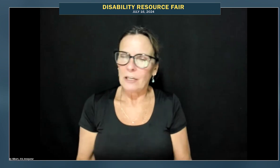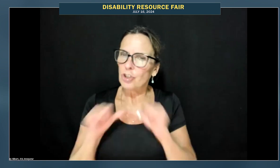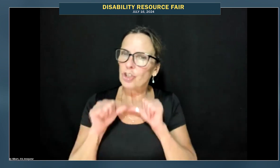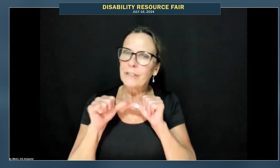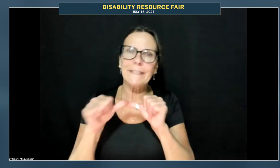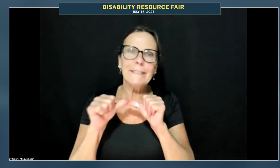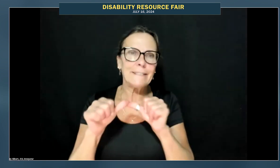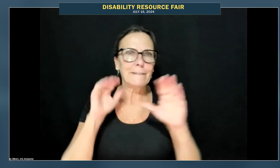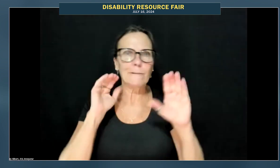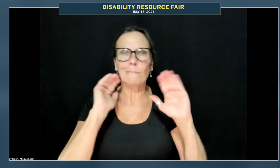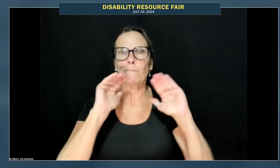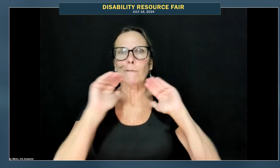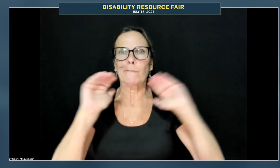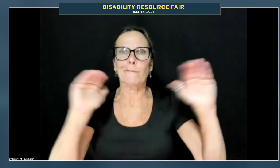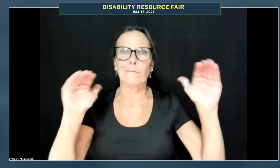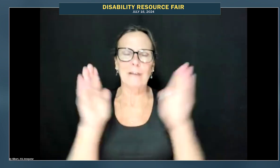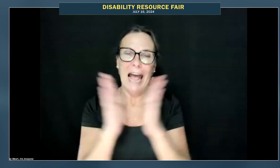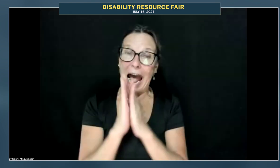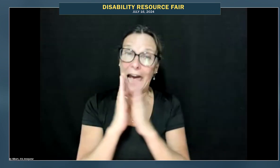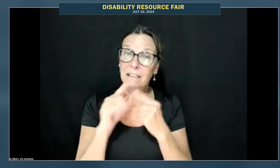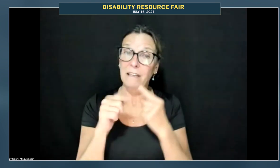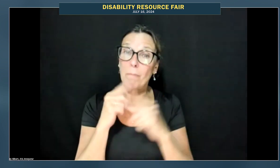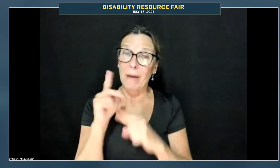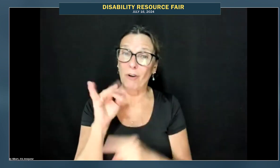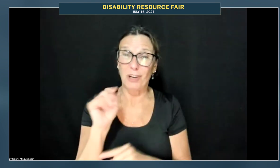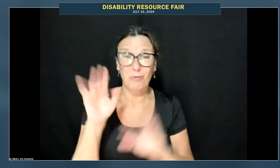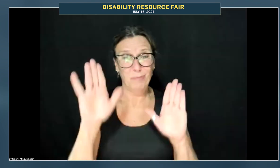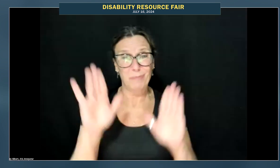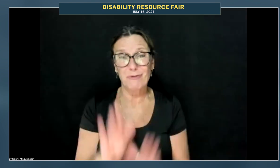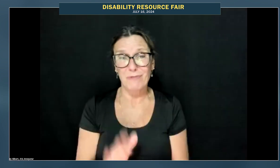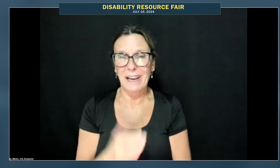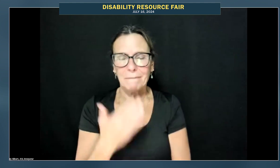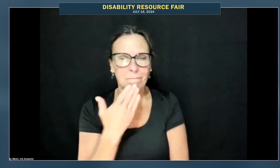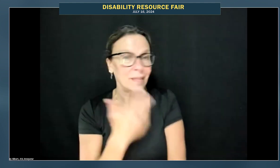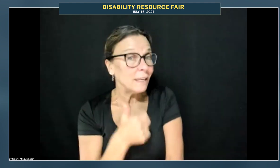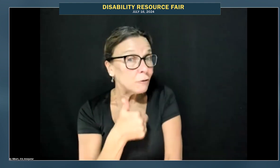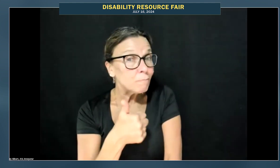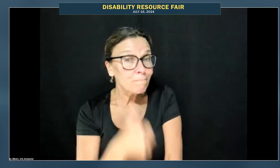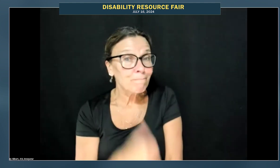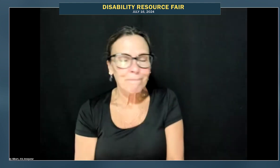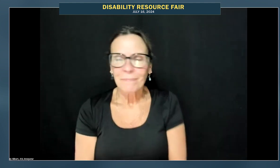to ask about it, I think would be great. Thank you. Awesome, thanks.